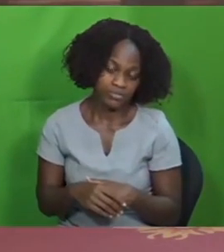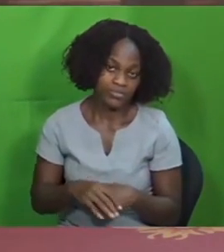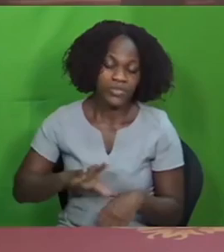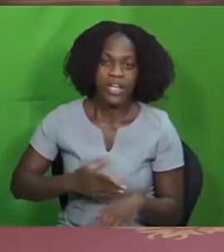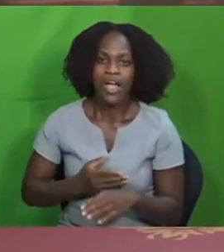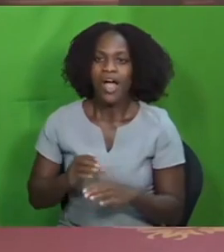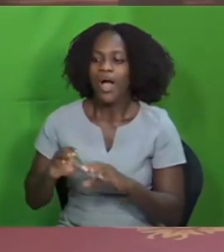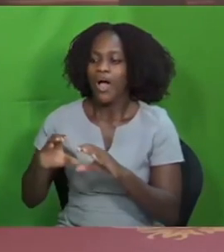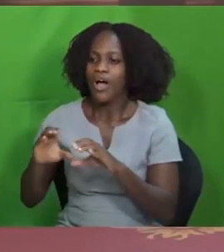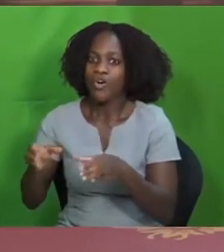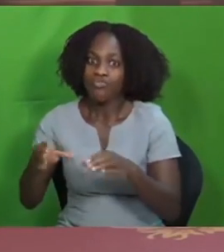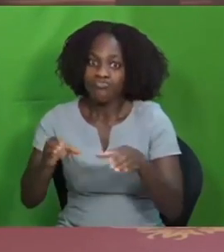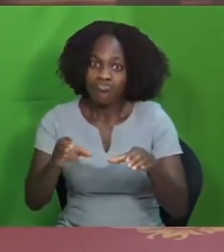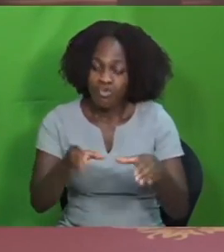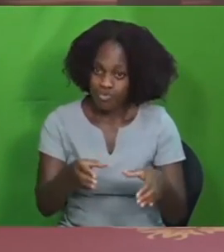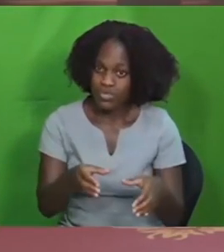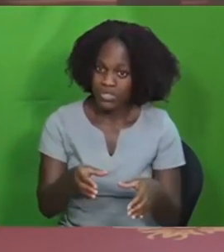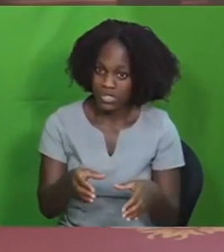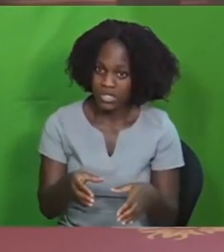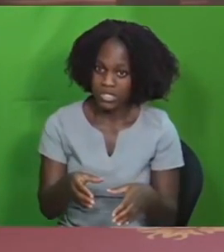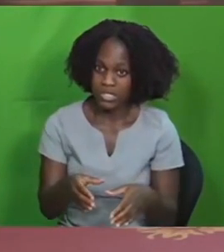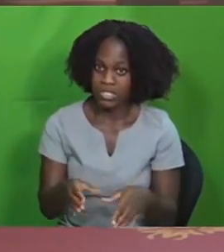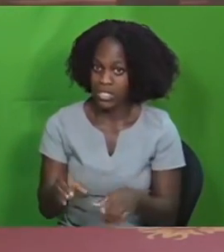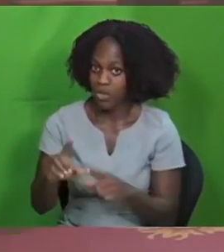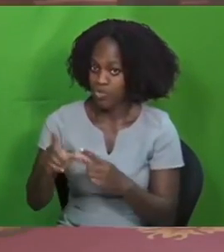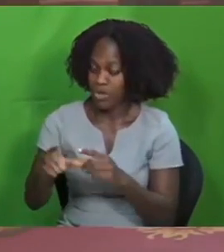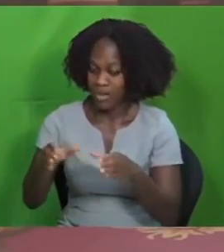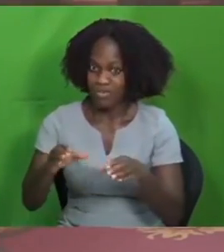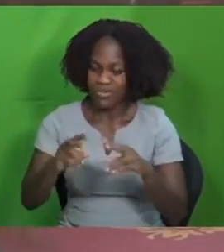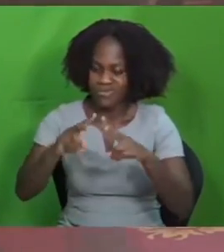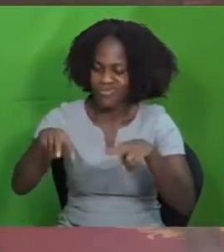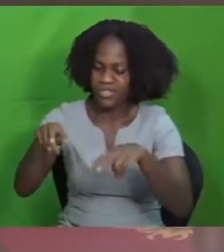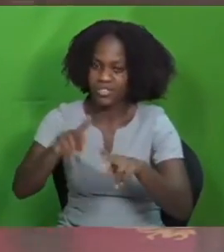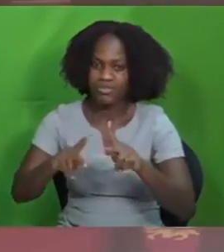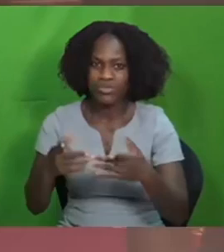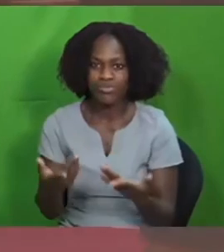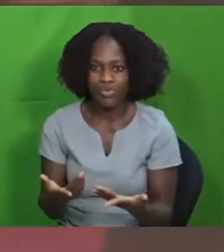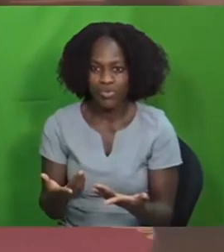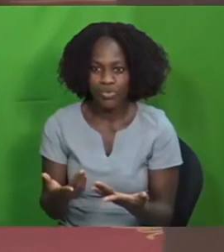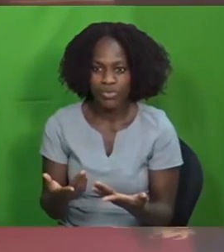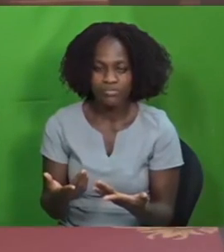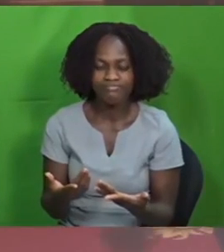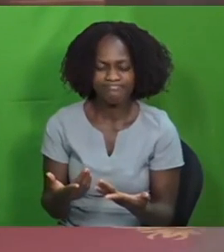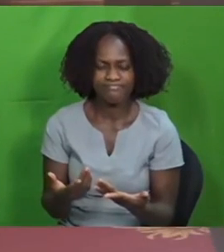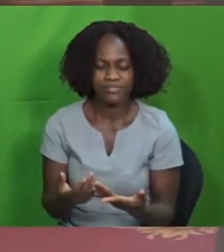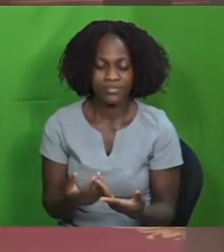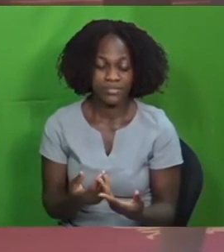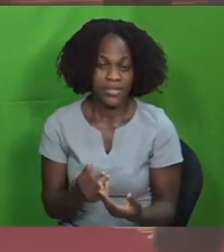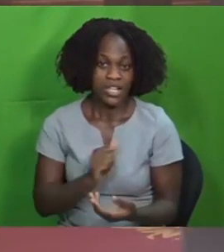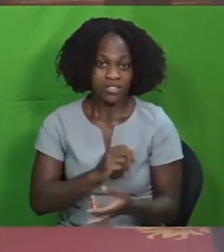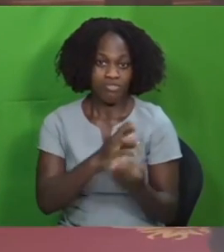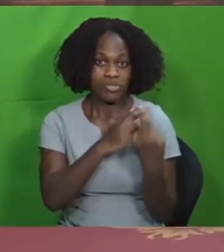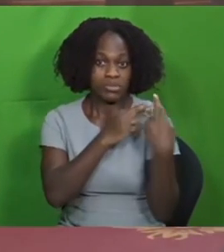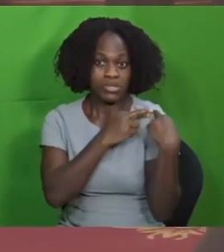believe for many of my colleagues who are here, in our very local communities, in our villages, the principle of self-responsibility, the principle